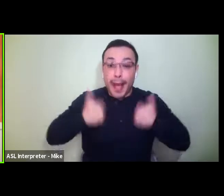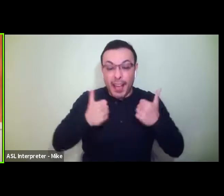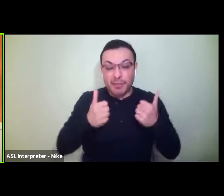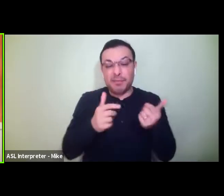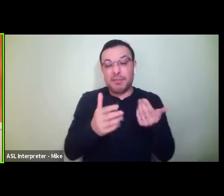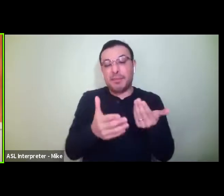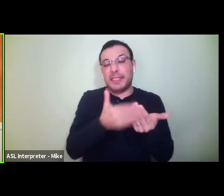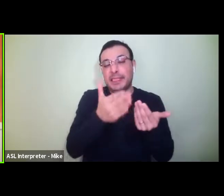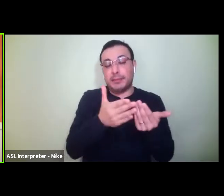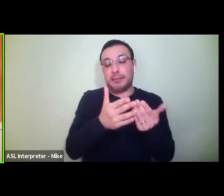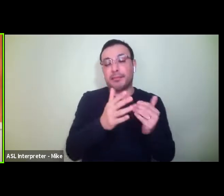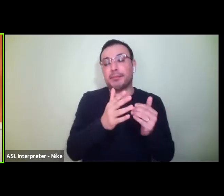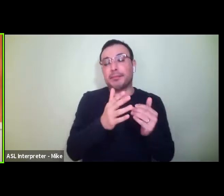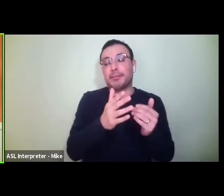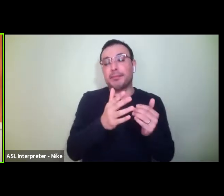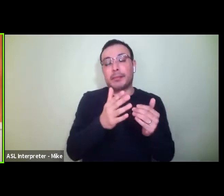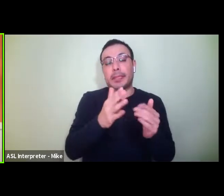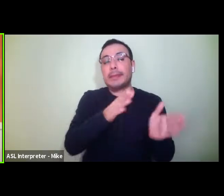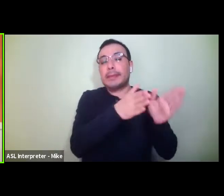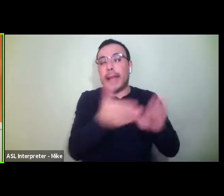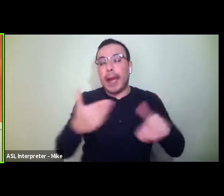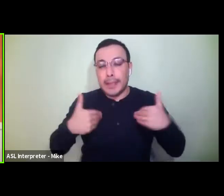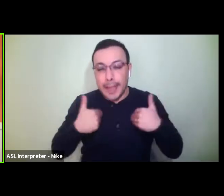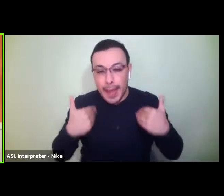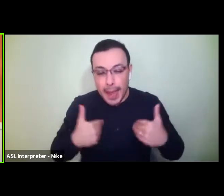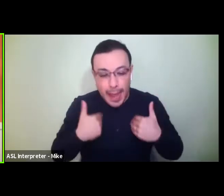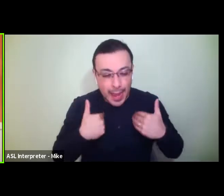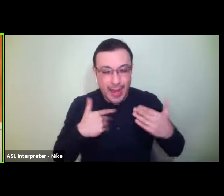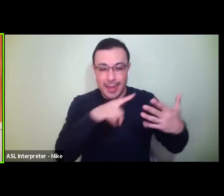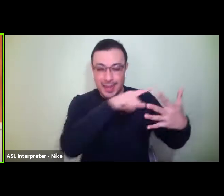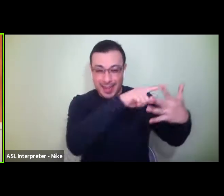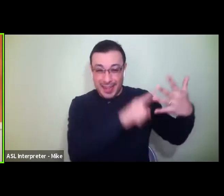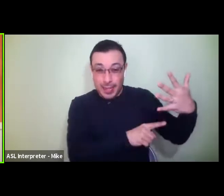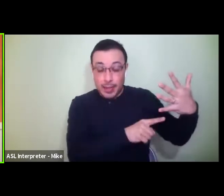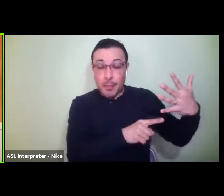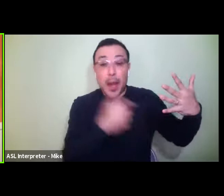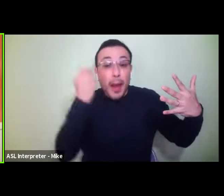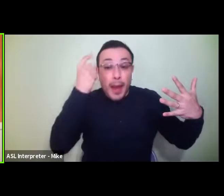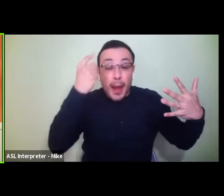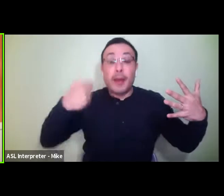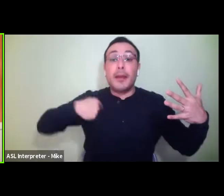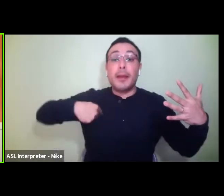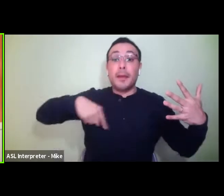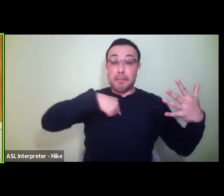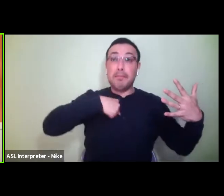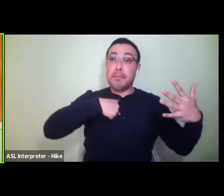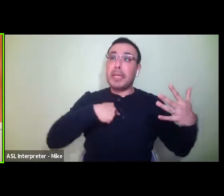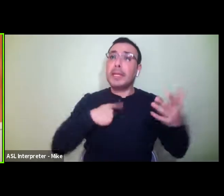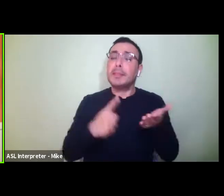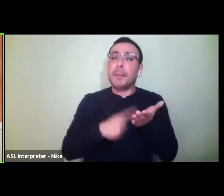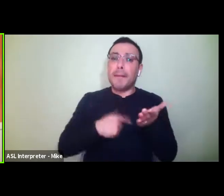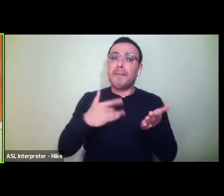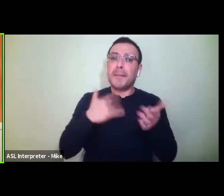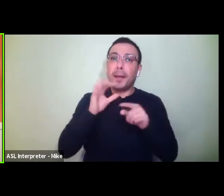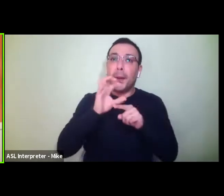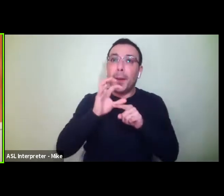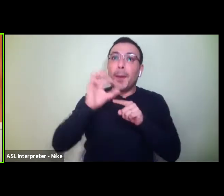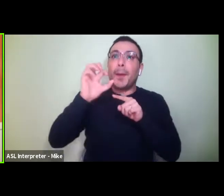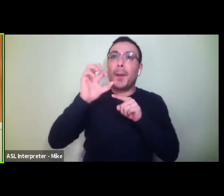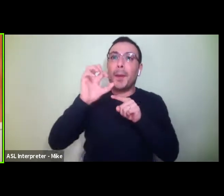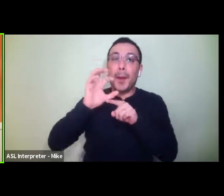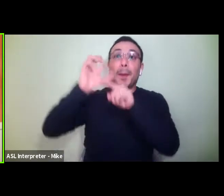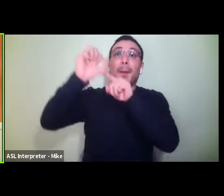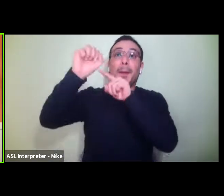many other forms of disability. I've had moments in which I flourish, certainly, but as I weigh those against